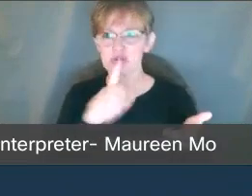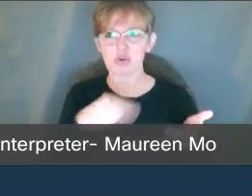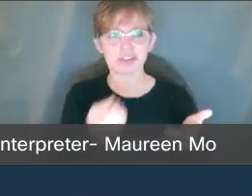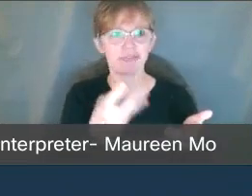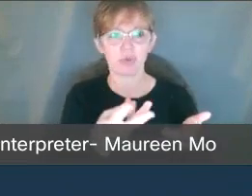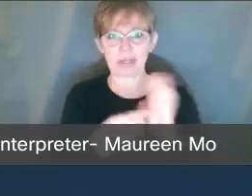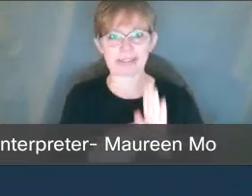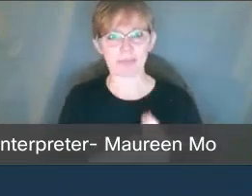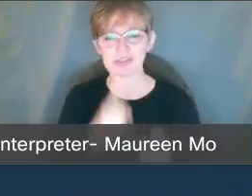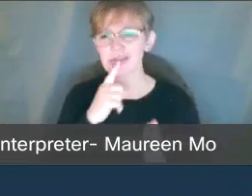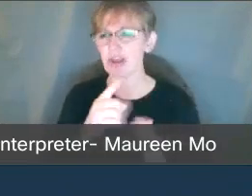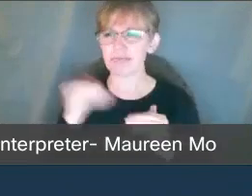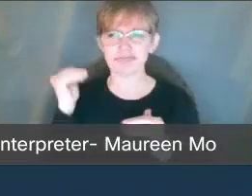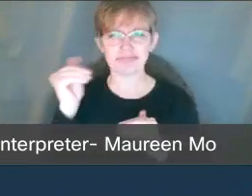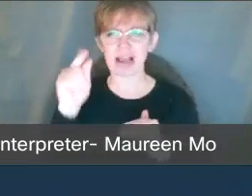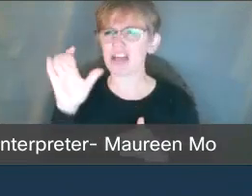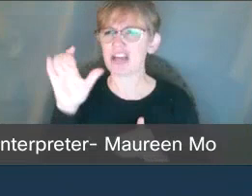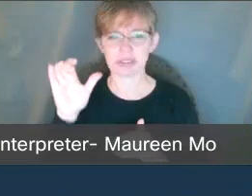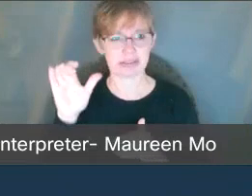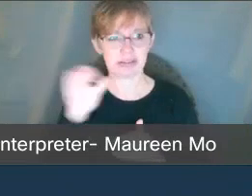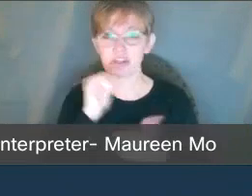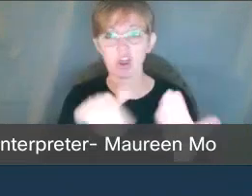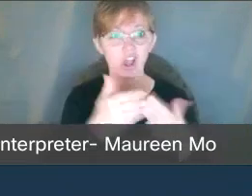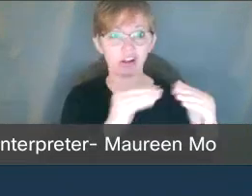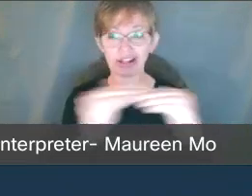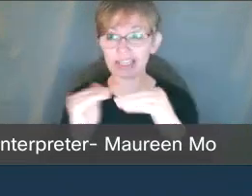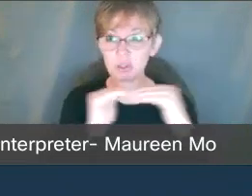that are out there. They're not all created equal, then they all